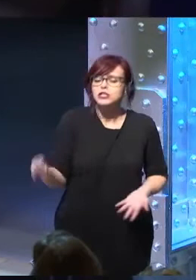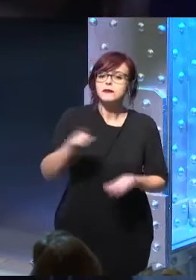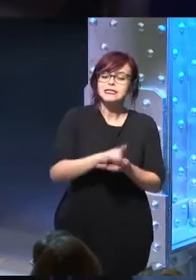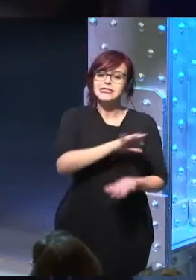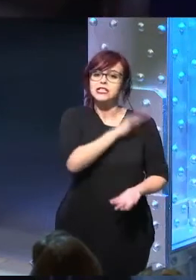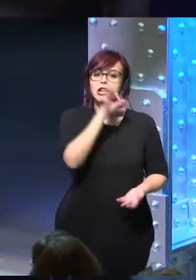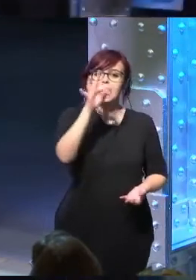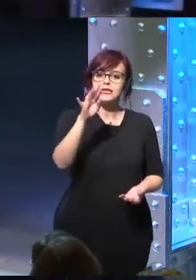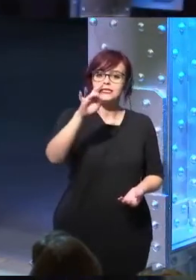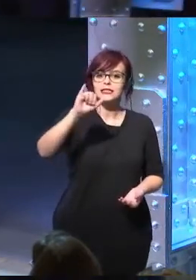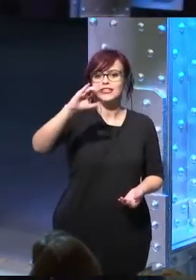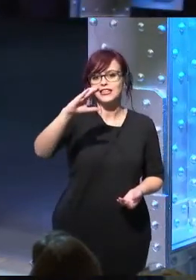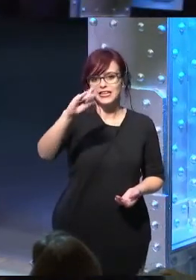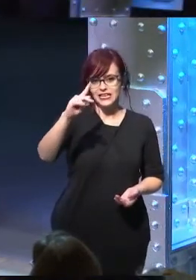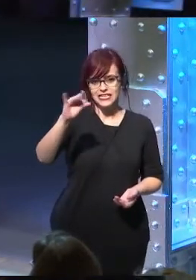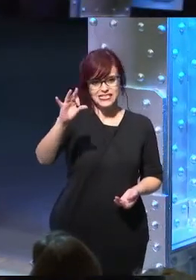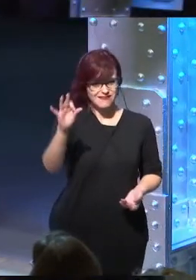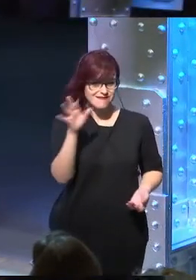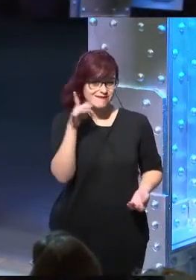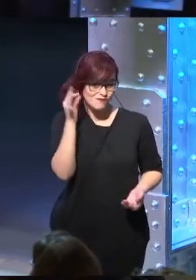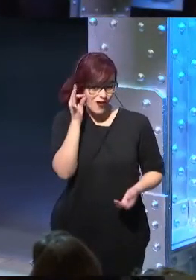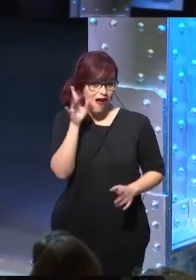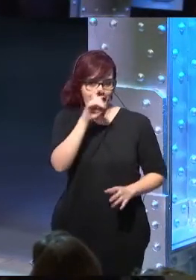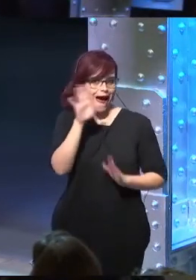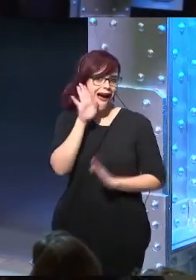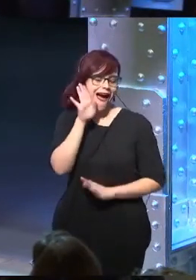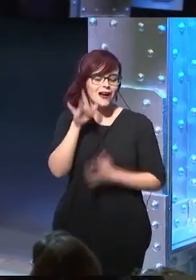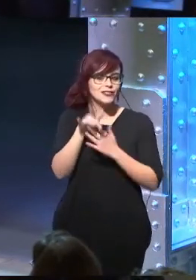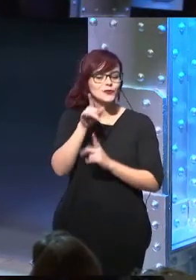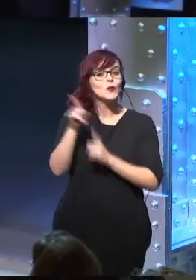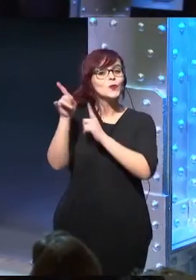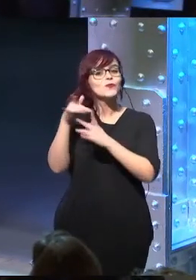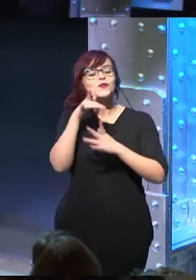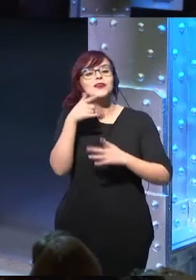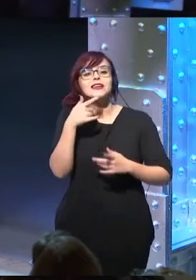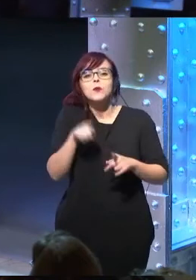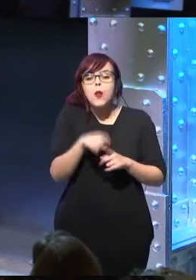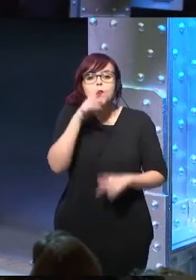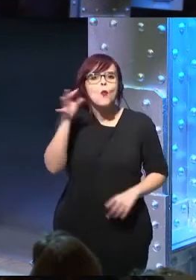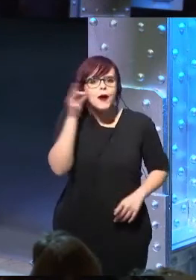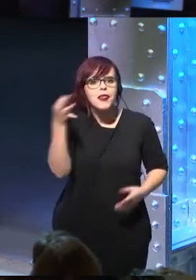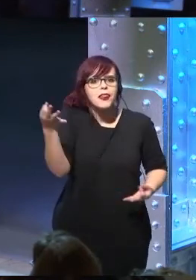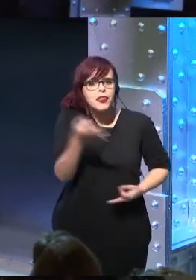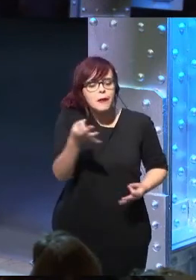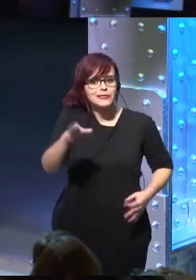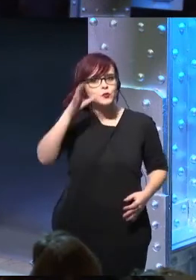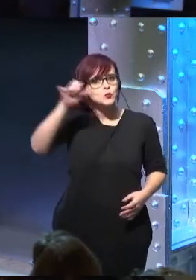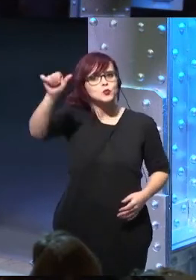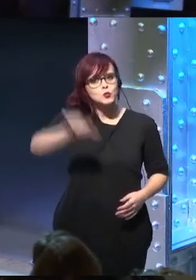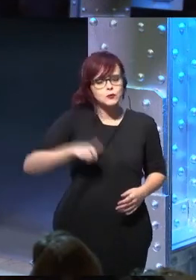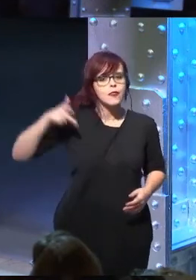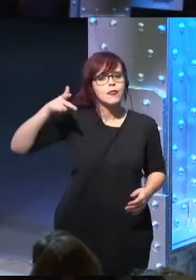Miss Triggs, or for other women, and I mean us, who deserve to be heard or to be recognised as